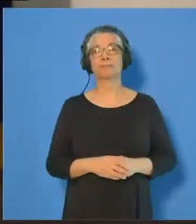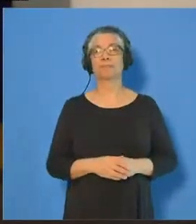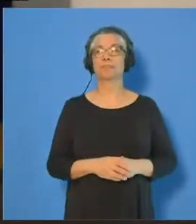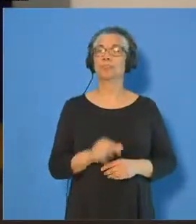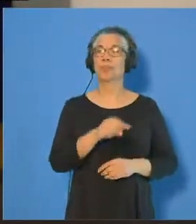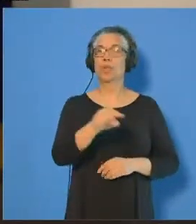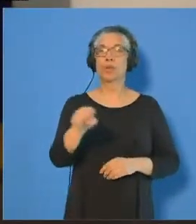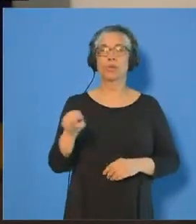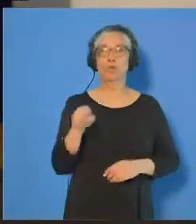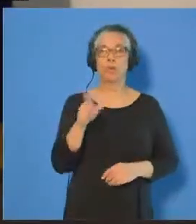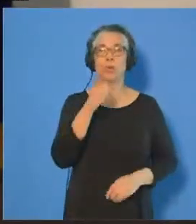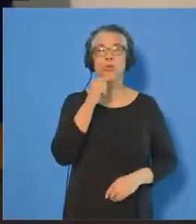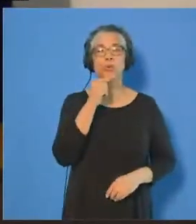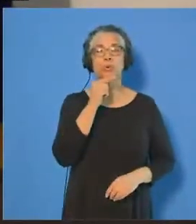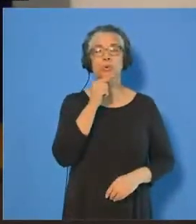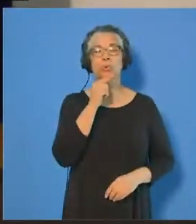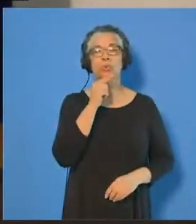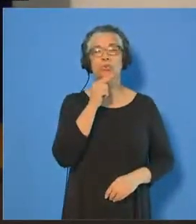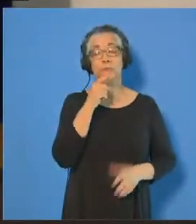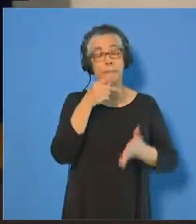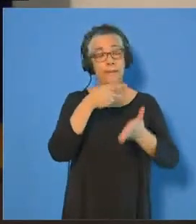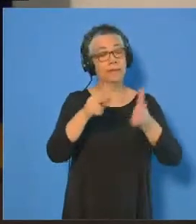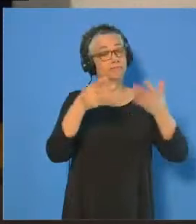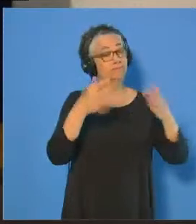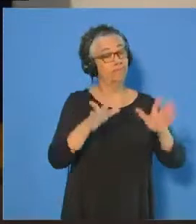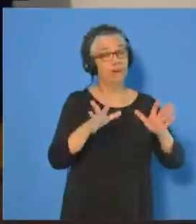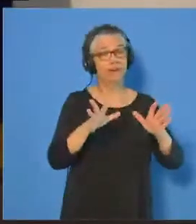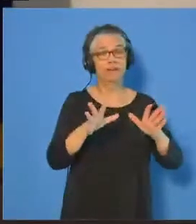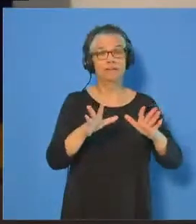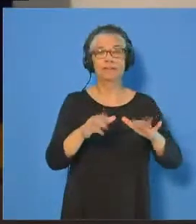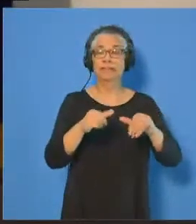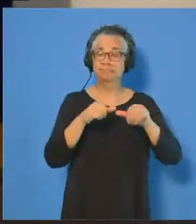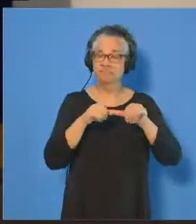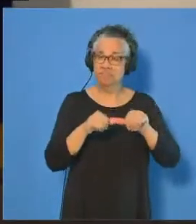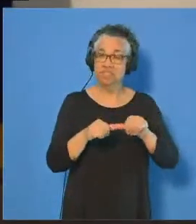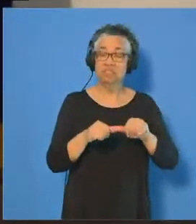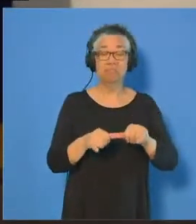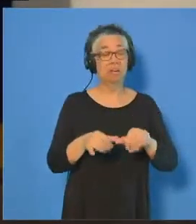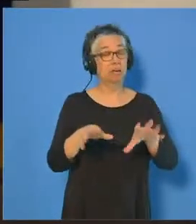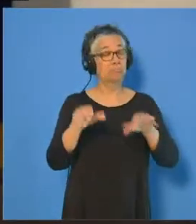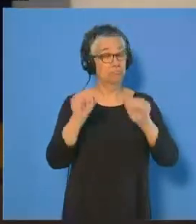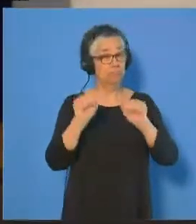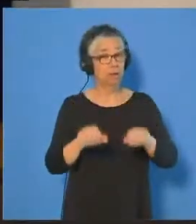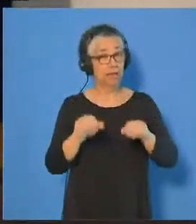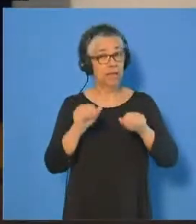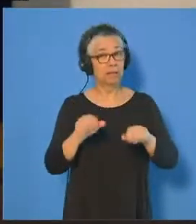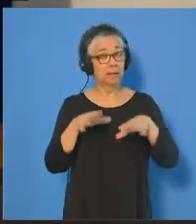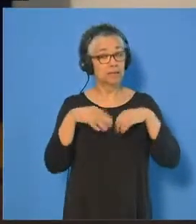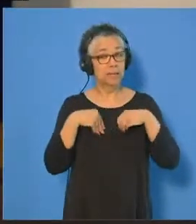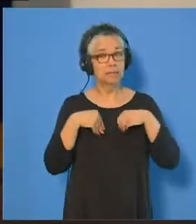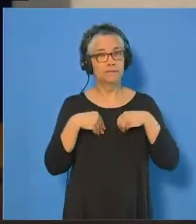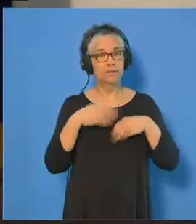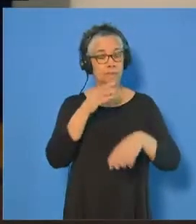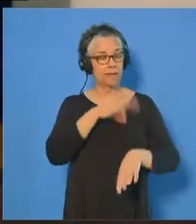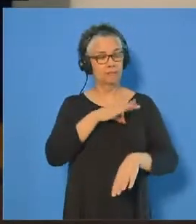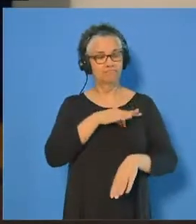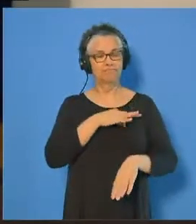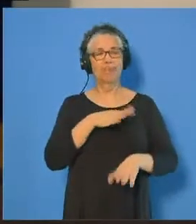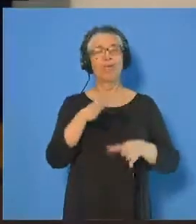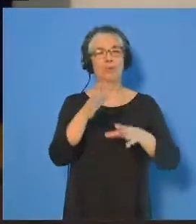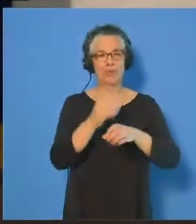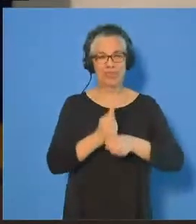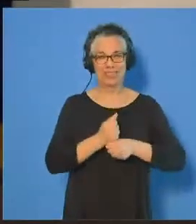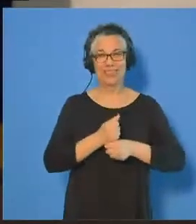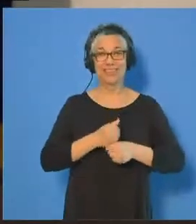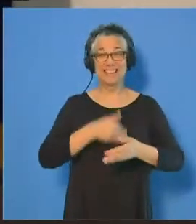Those who have already been paid and remain eligible for the benefit will receive their next